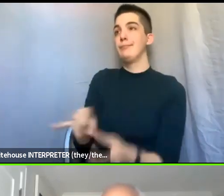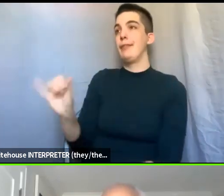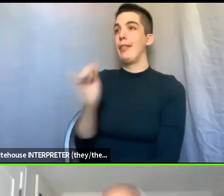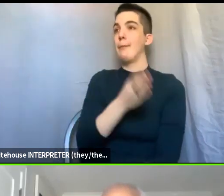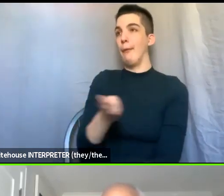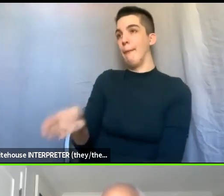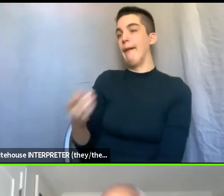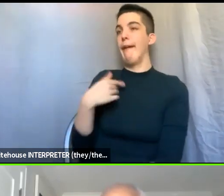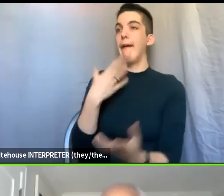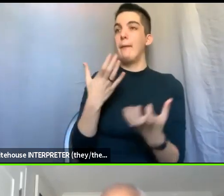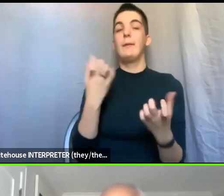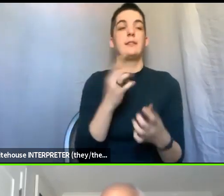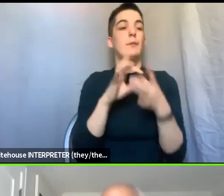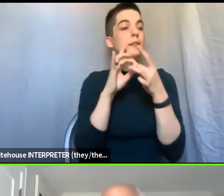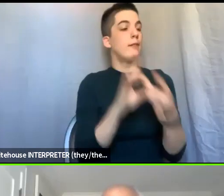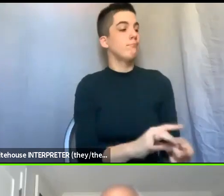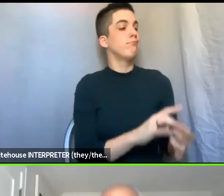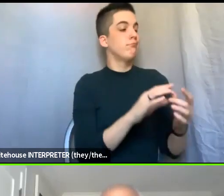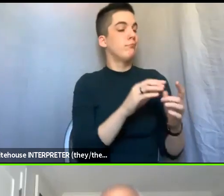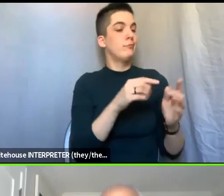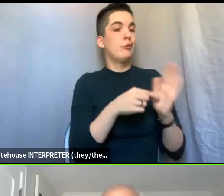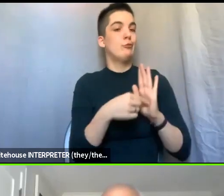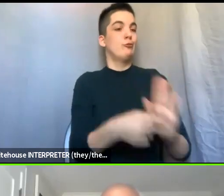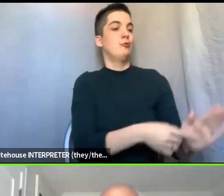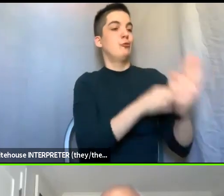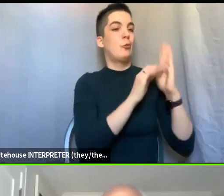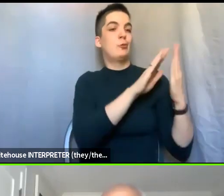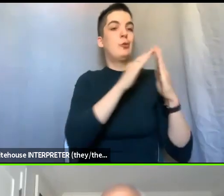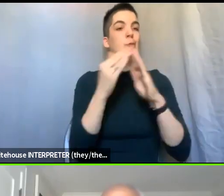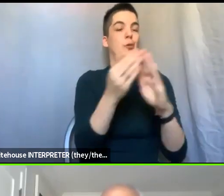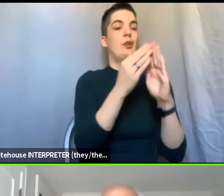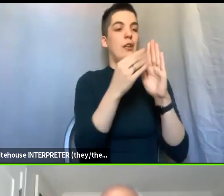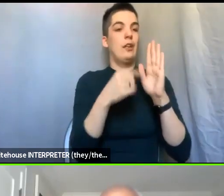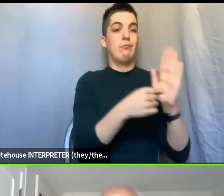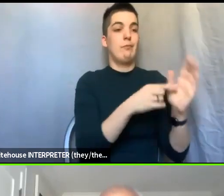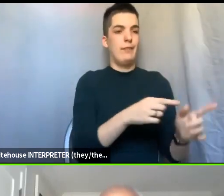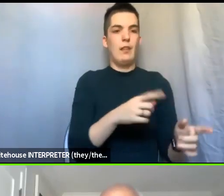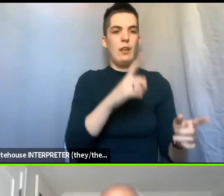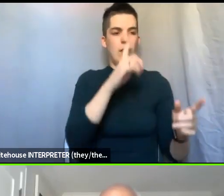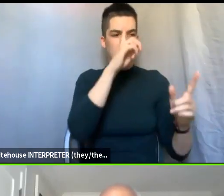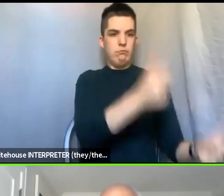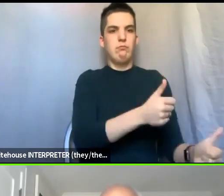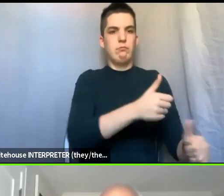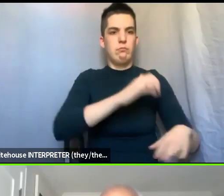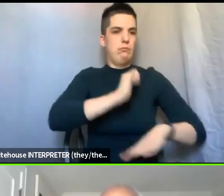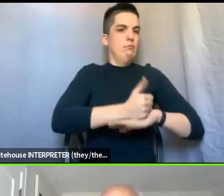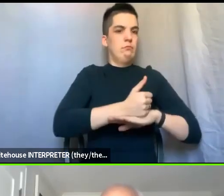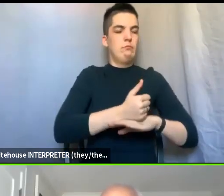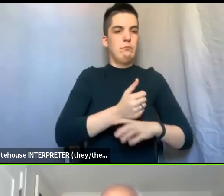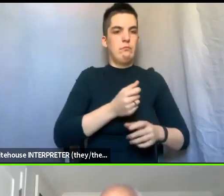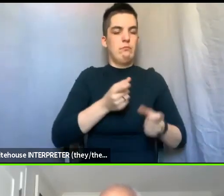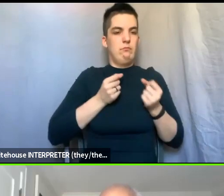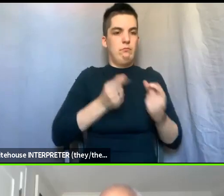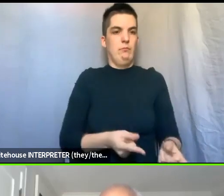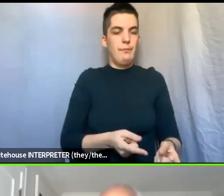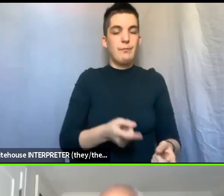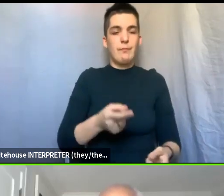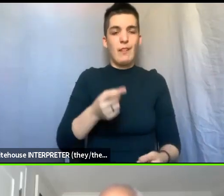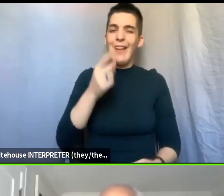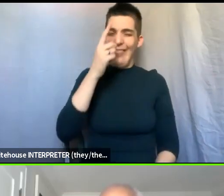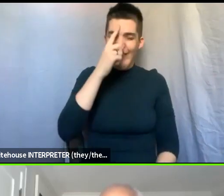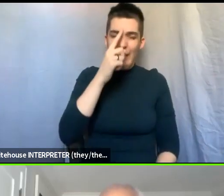that reflects my community. And they just went out and did it. To a certain degree, I think we have to think that way